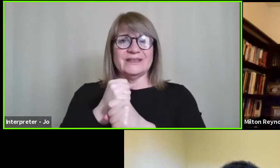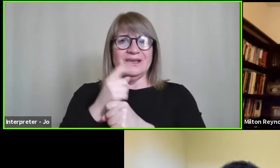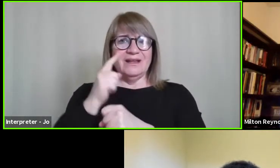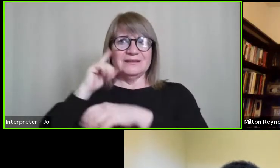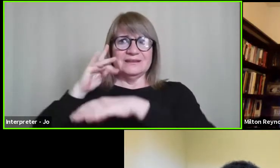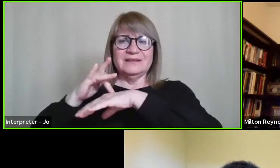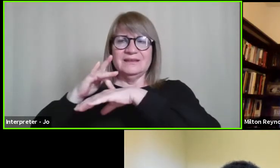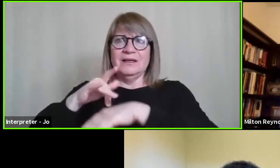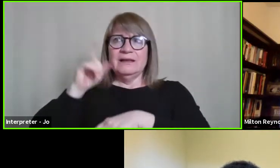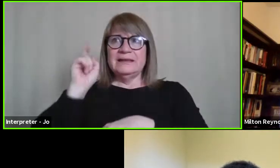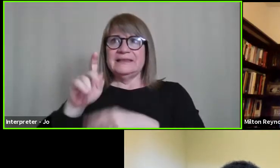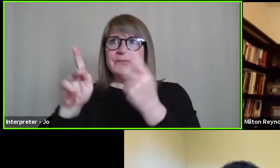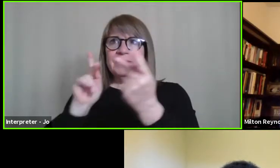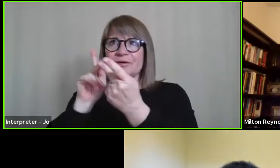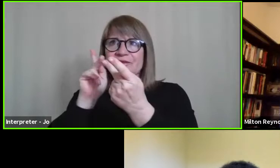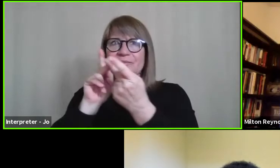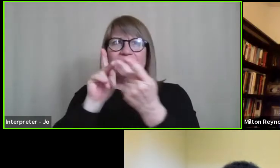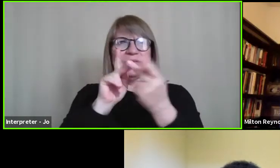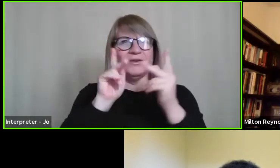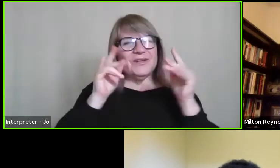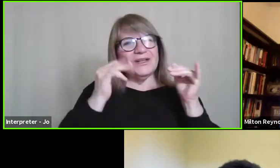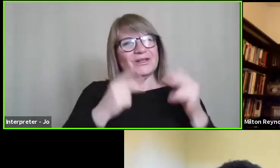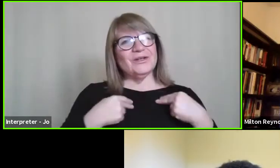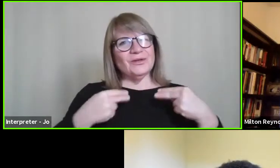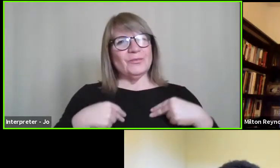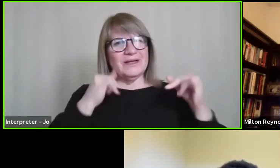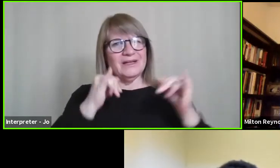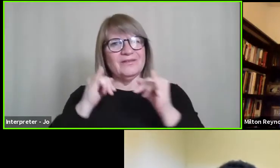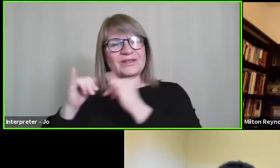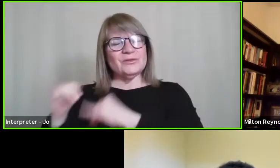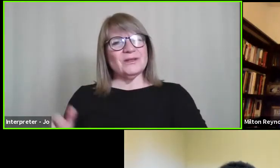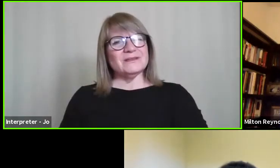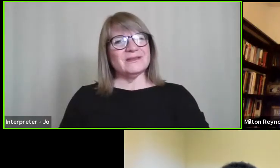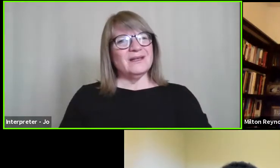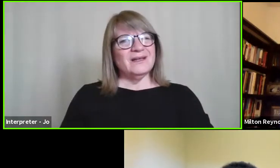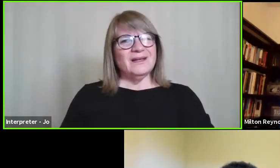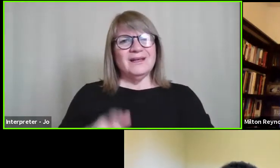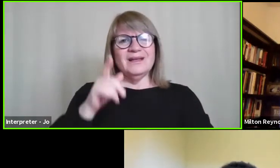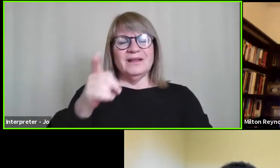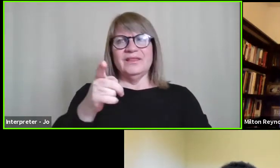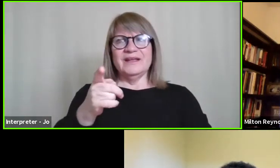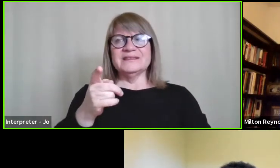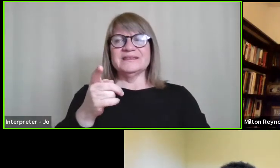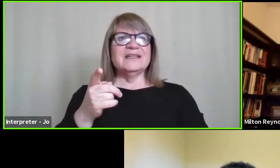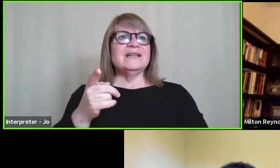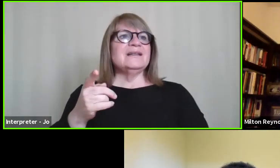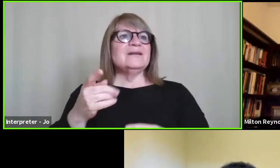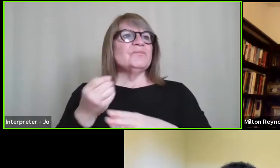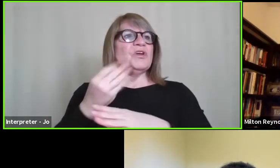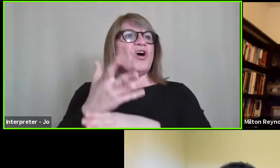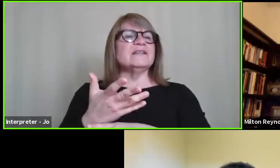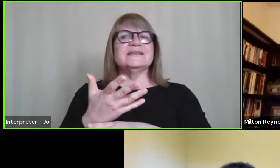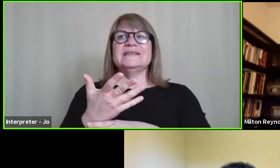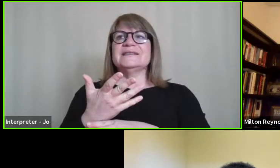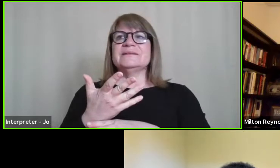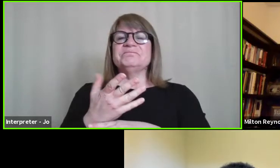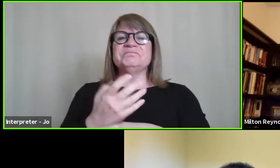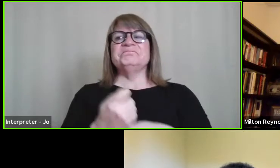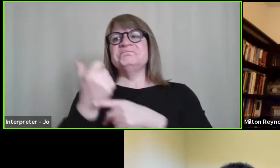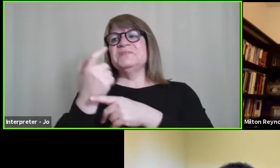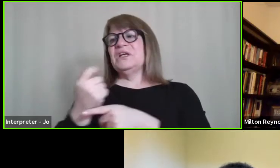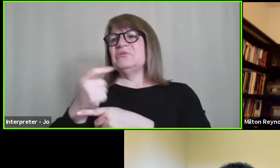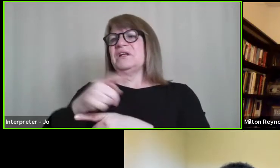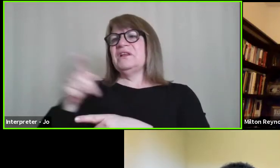perfection is really a narrative that normalizes disposability and when we think about it uh it has